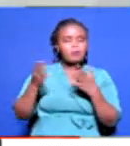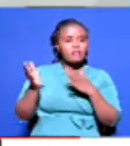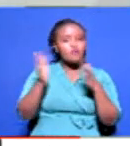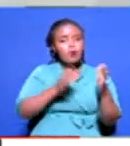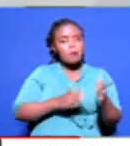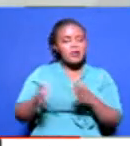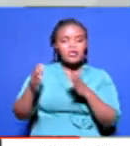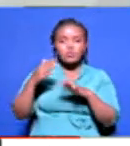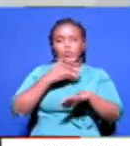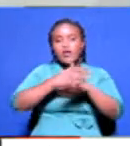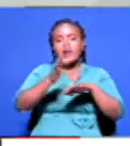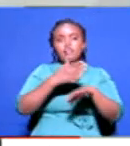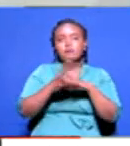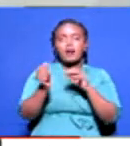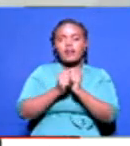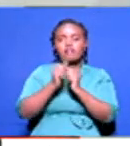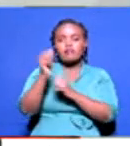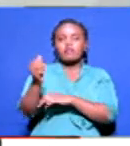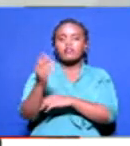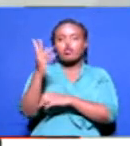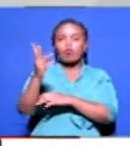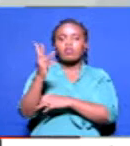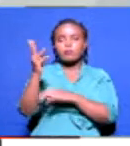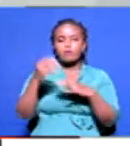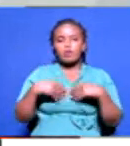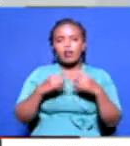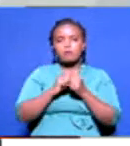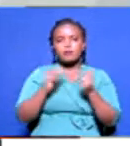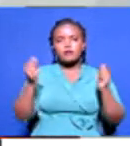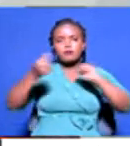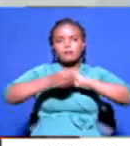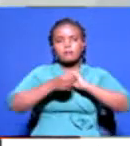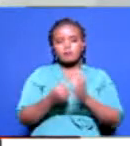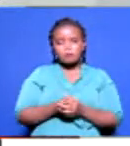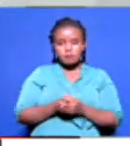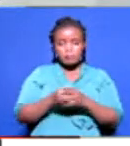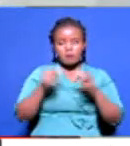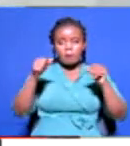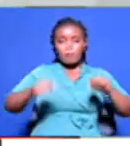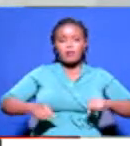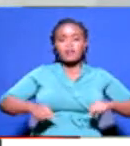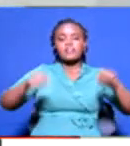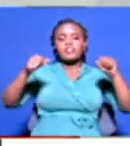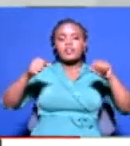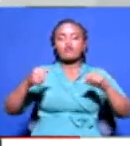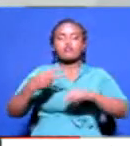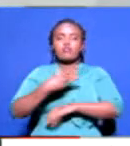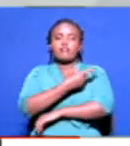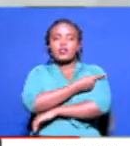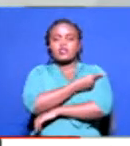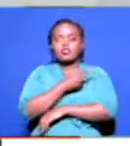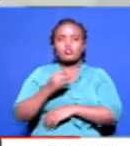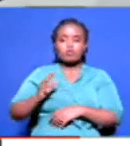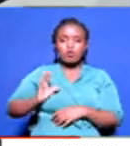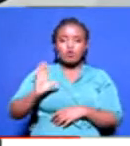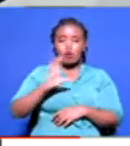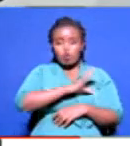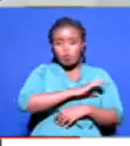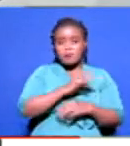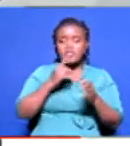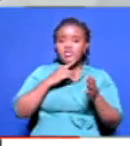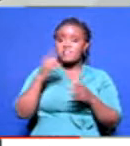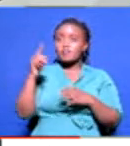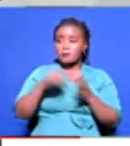of April, has been reviewed. The chair of the COVID Vaccines Task Force, Dr. Willis Halwale, says that although the